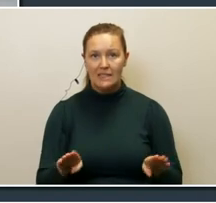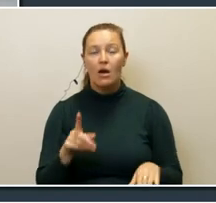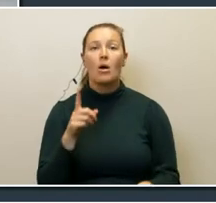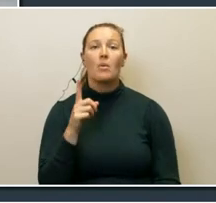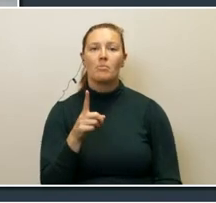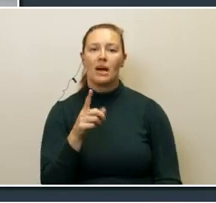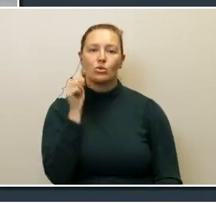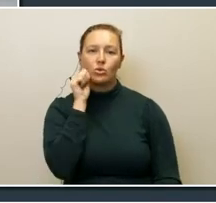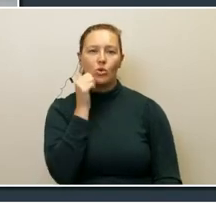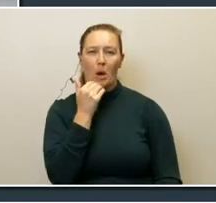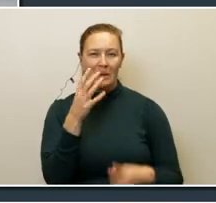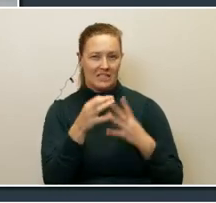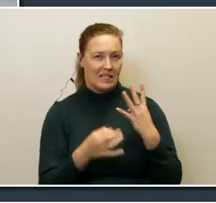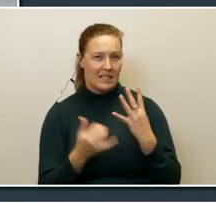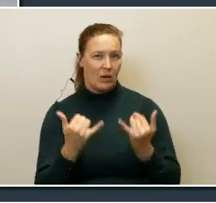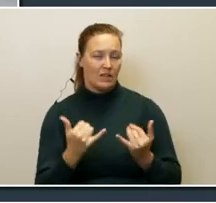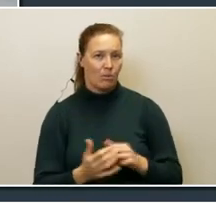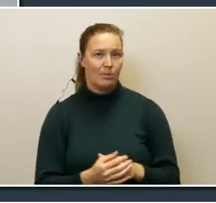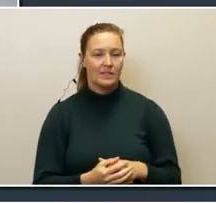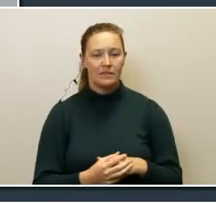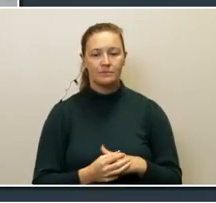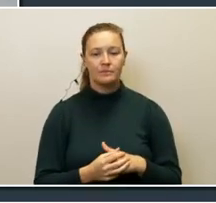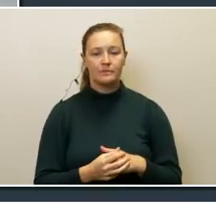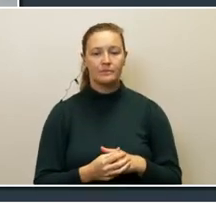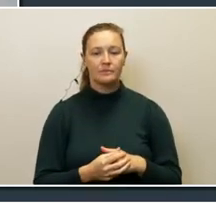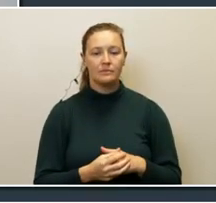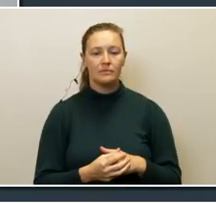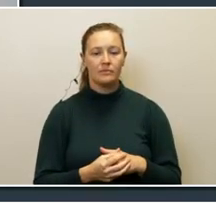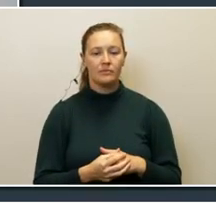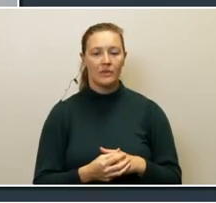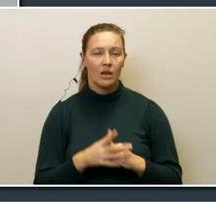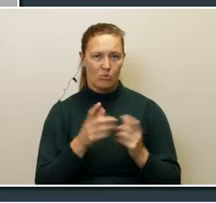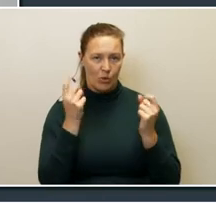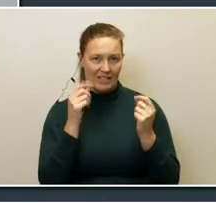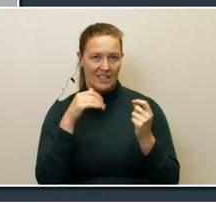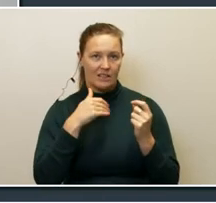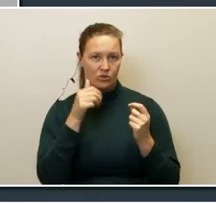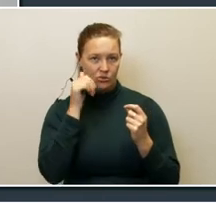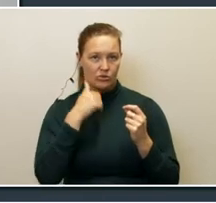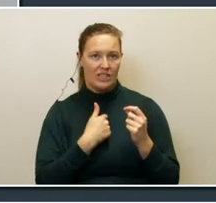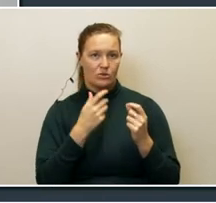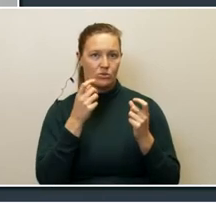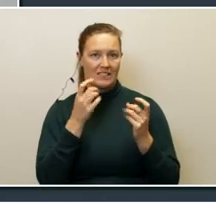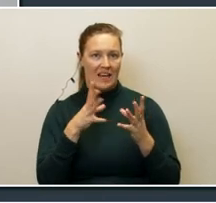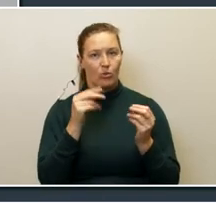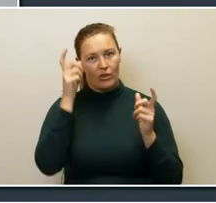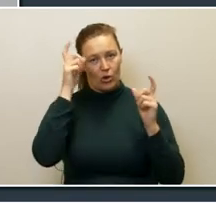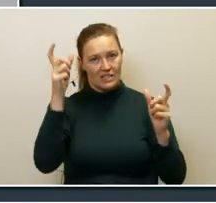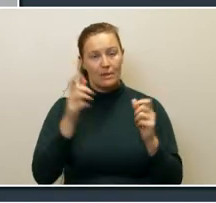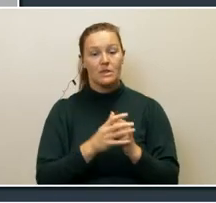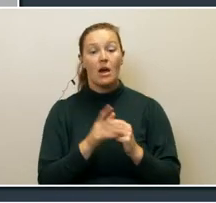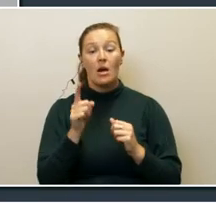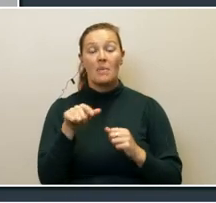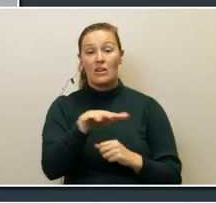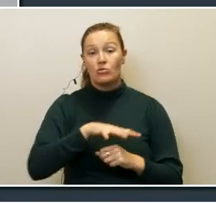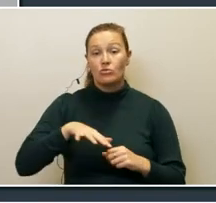you're aware, there's not a lot of detail at this stage. But we appreciate you have to start somewhere with the concept. But such a